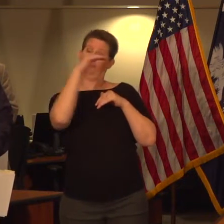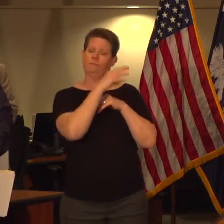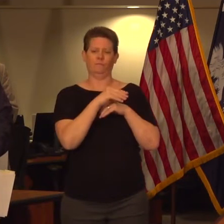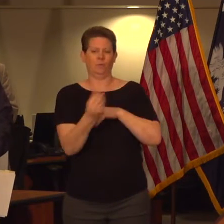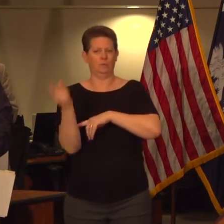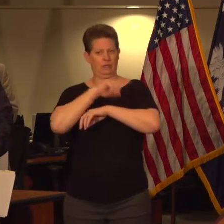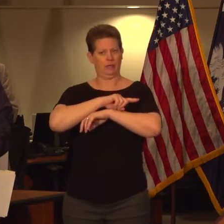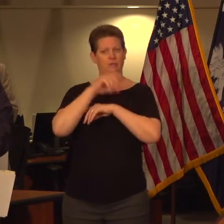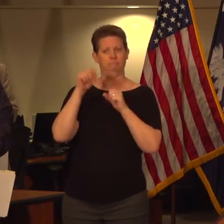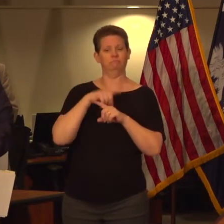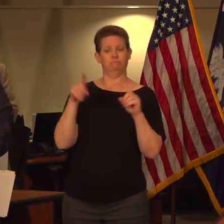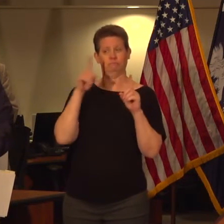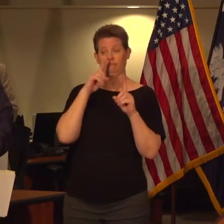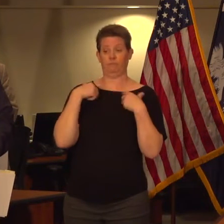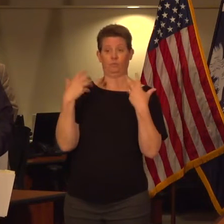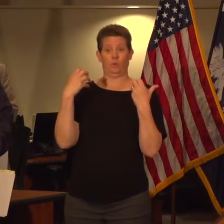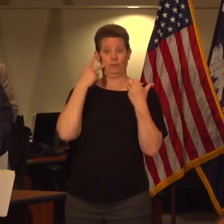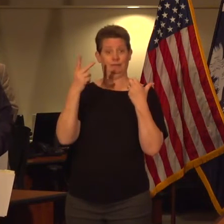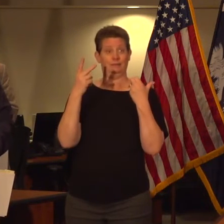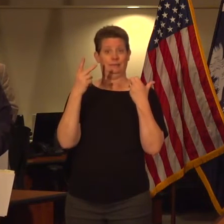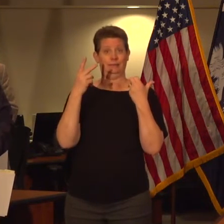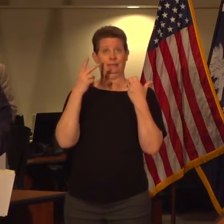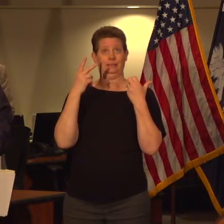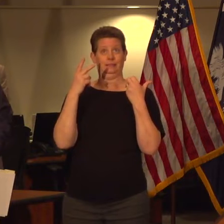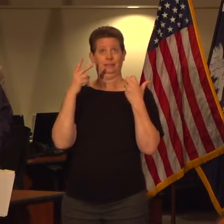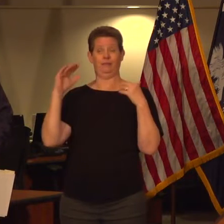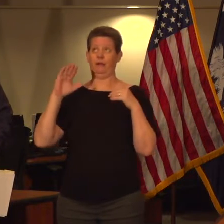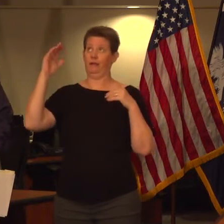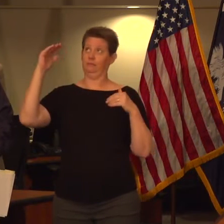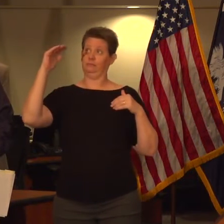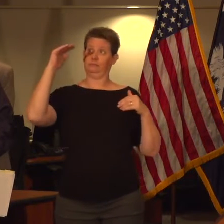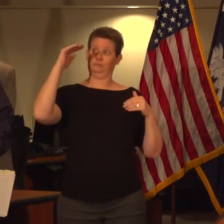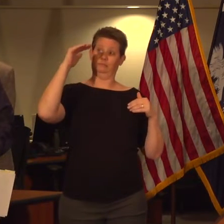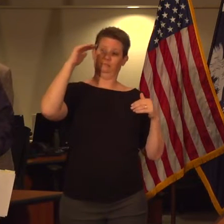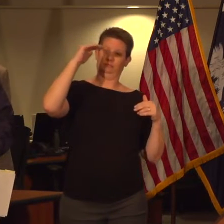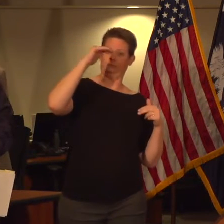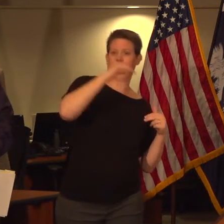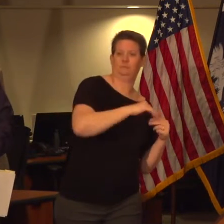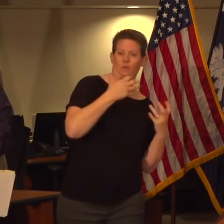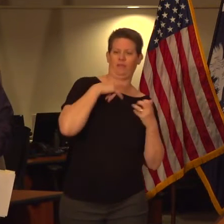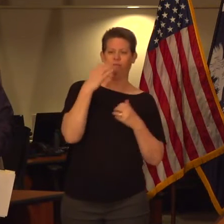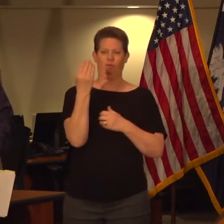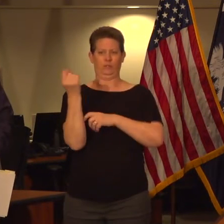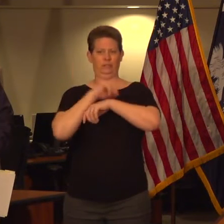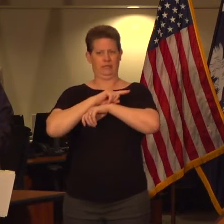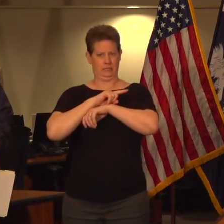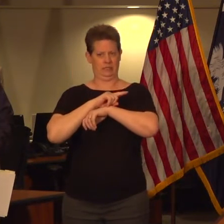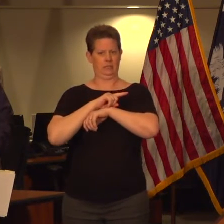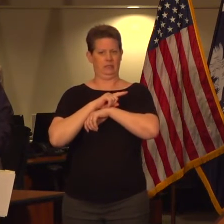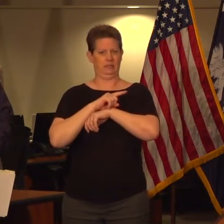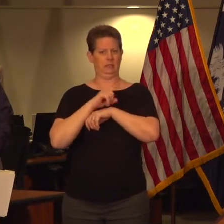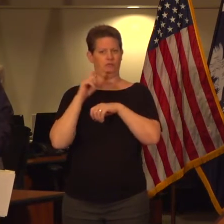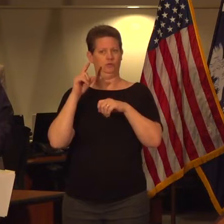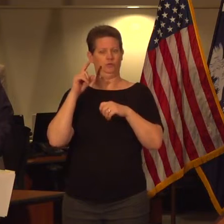and so what we'd really like to see is a significant downward trend that lasts, as you mentioned, for at least 14 days to be more comfortable about